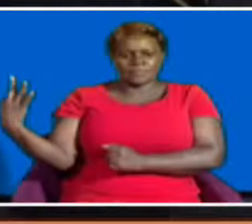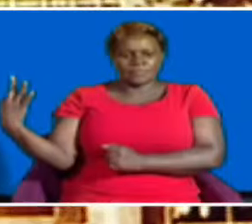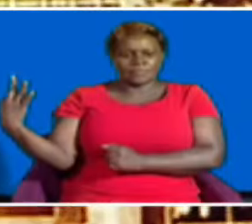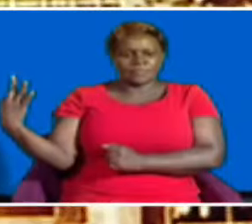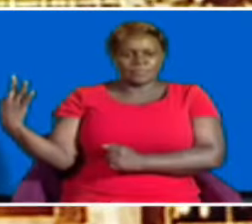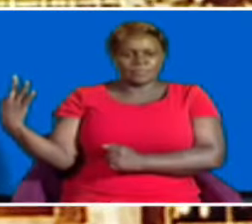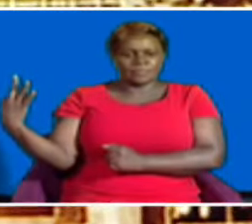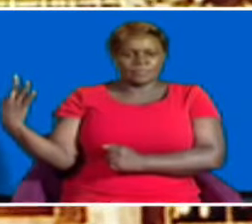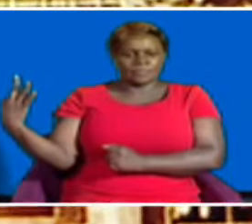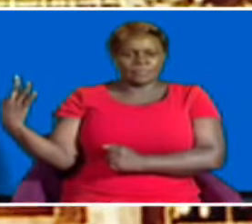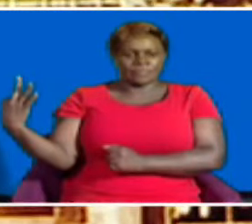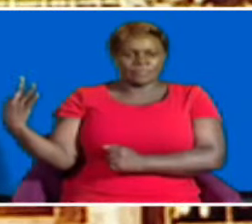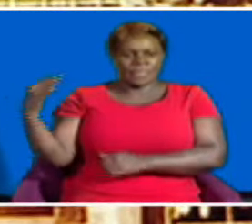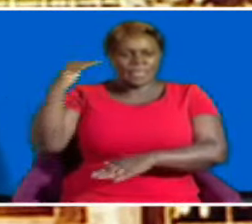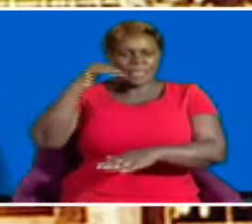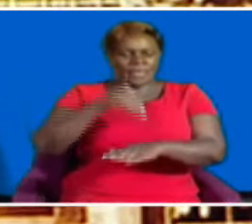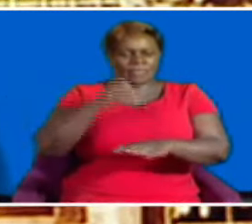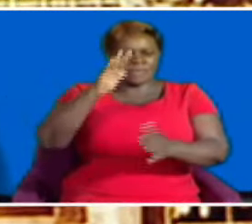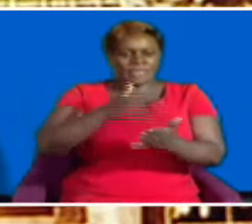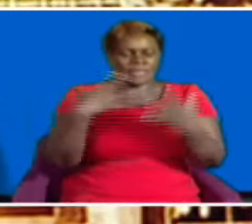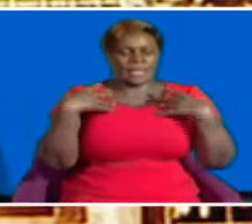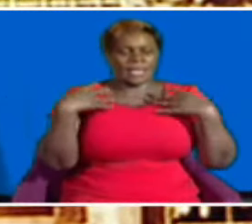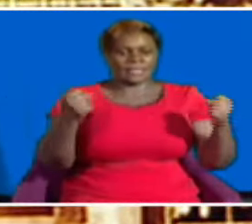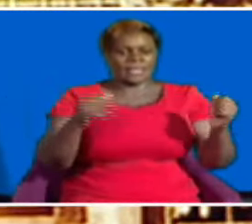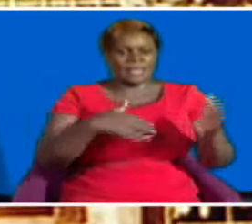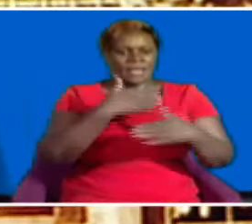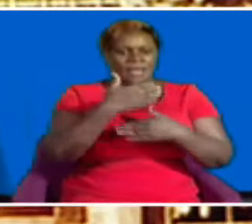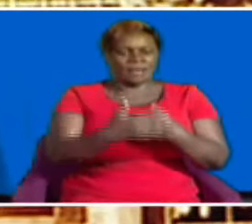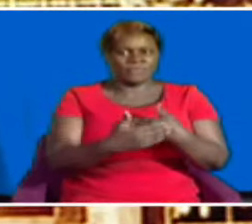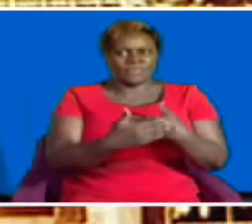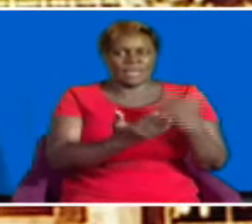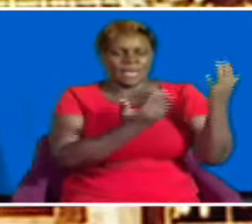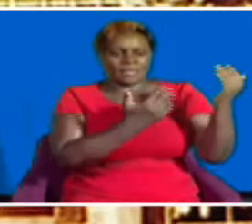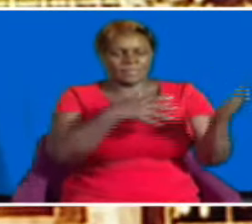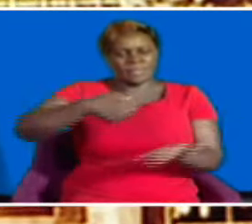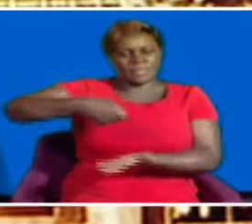Ni pigo kwa sekta ya afya baada ya makadirio ya bajeti iliyopendekezwa